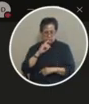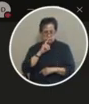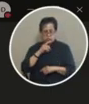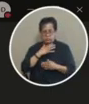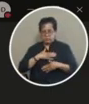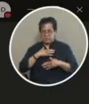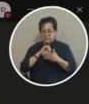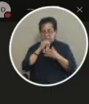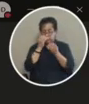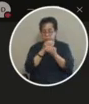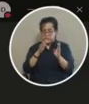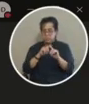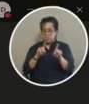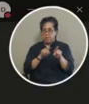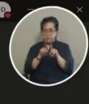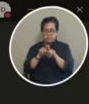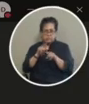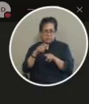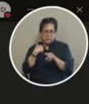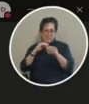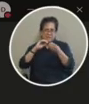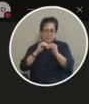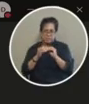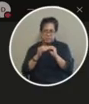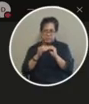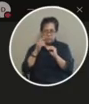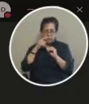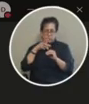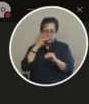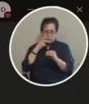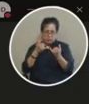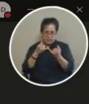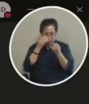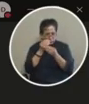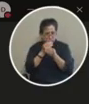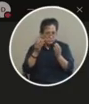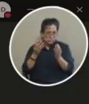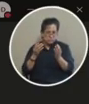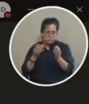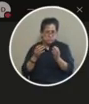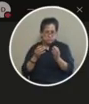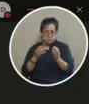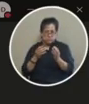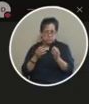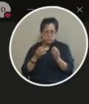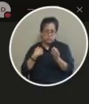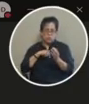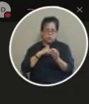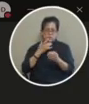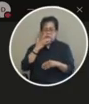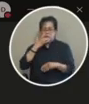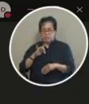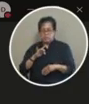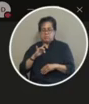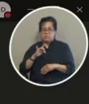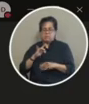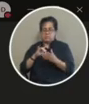that information. But also, do you have any numbers for the public right now, or we've been blessed and nobody's